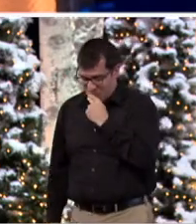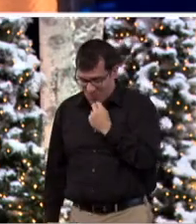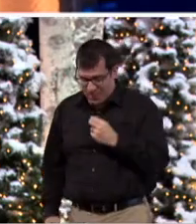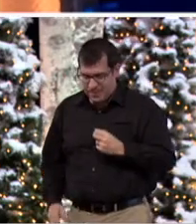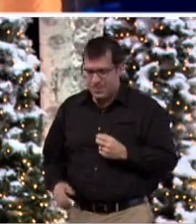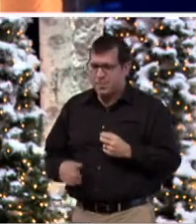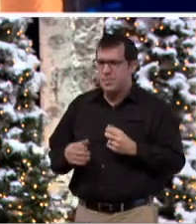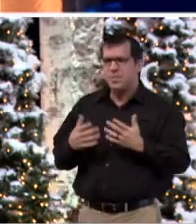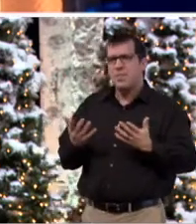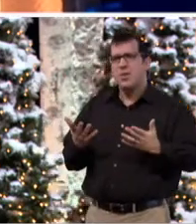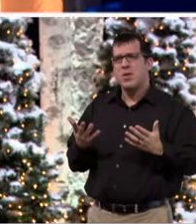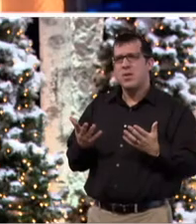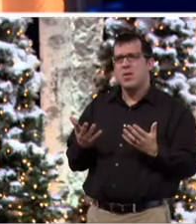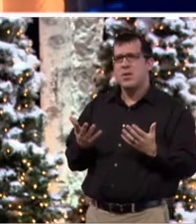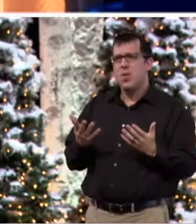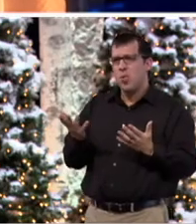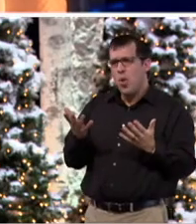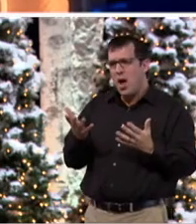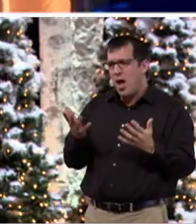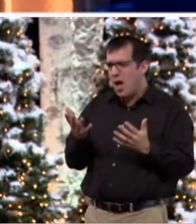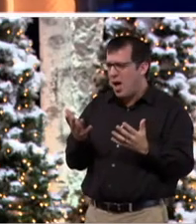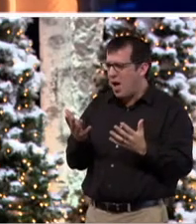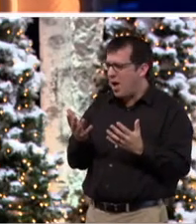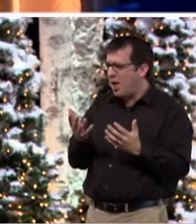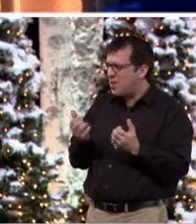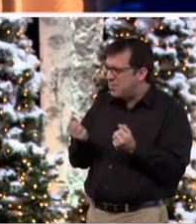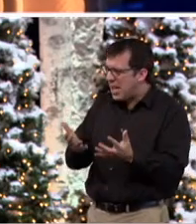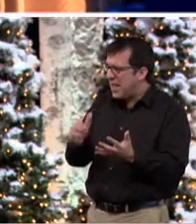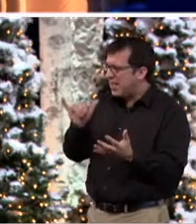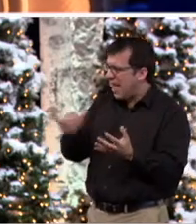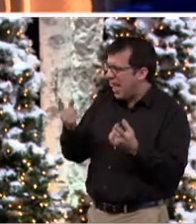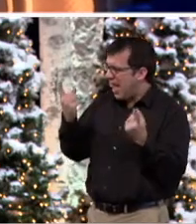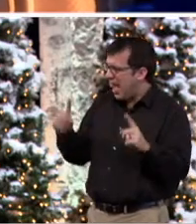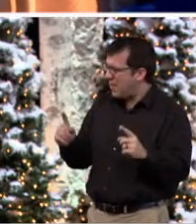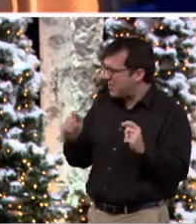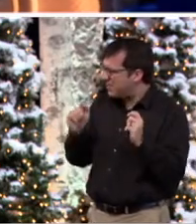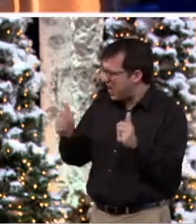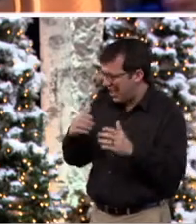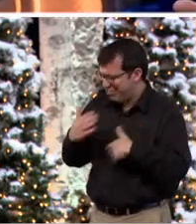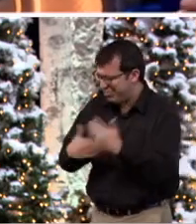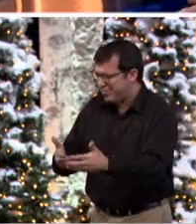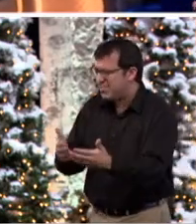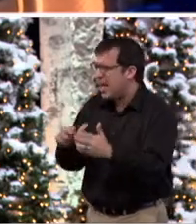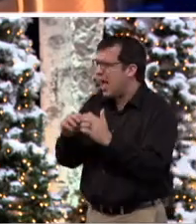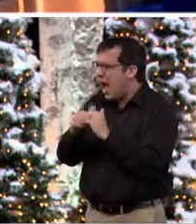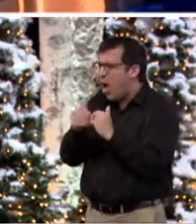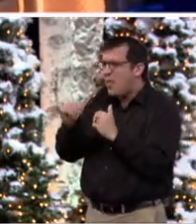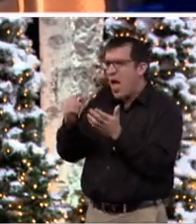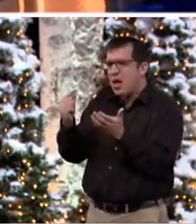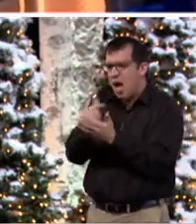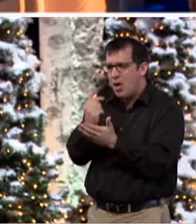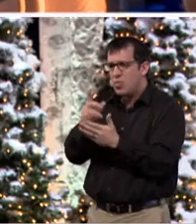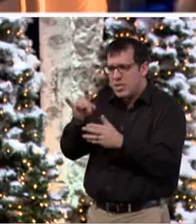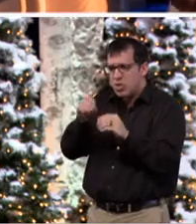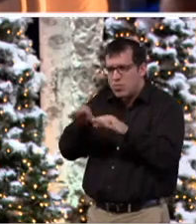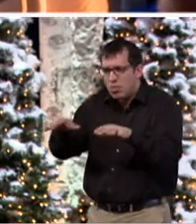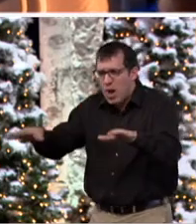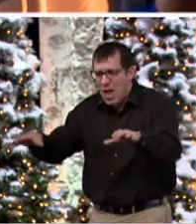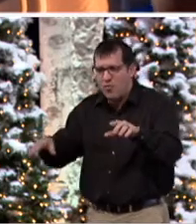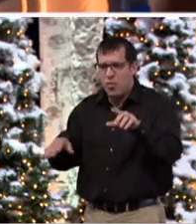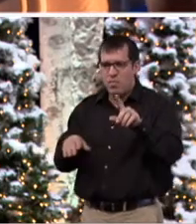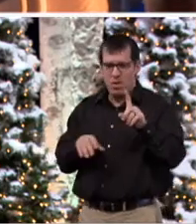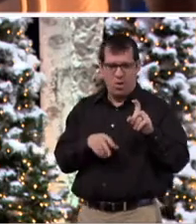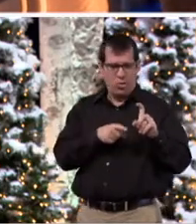What made that growth so fast? How did the gospel spread so rapidly from 100